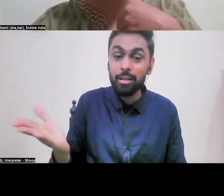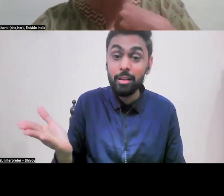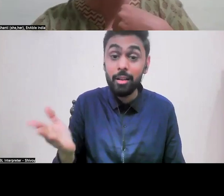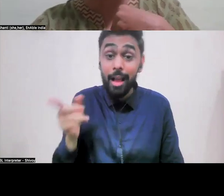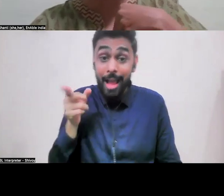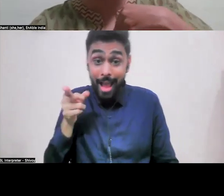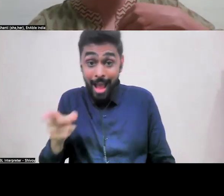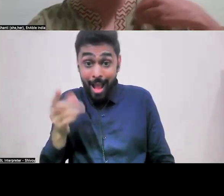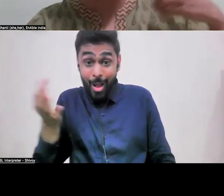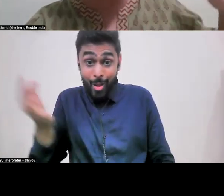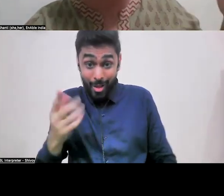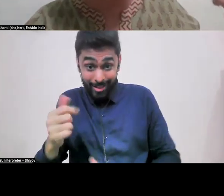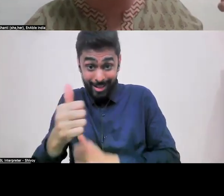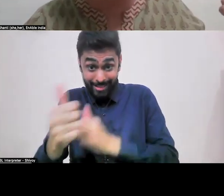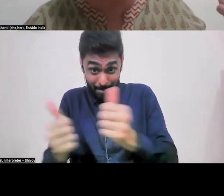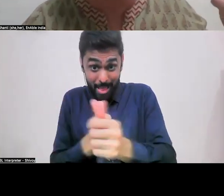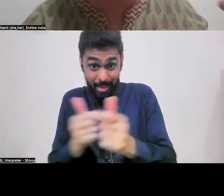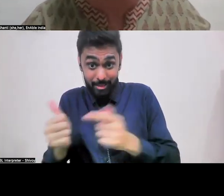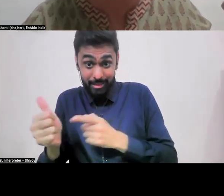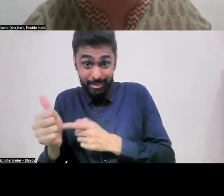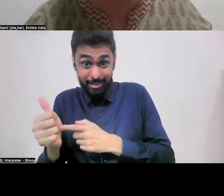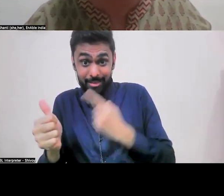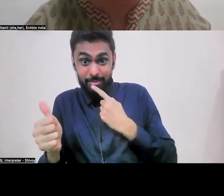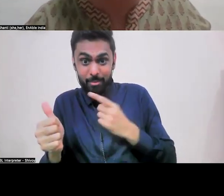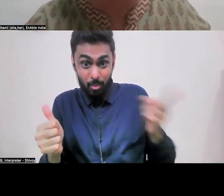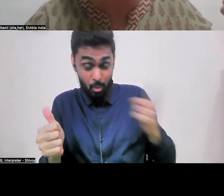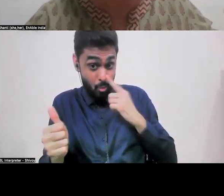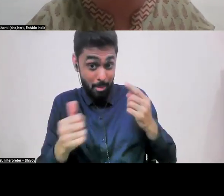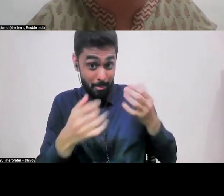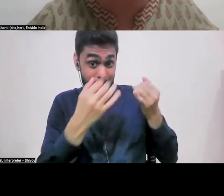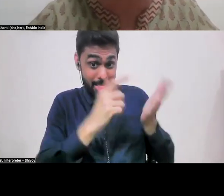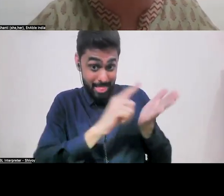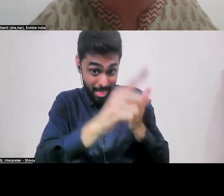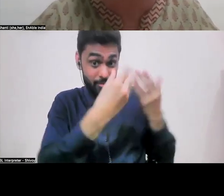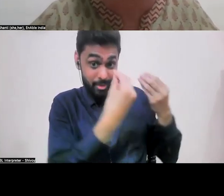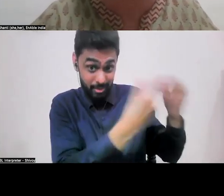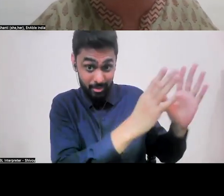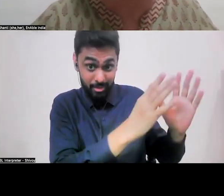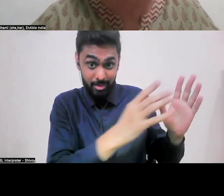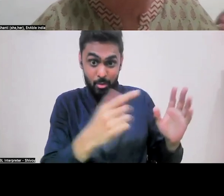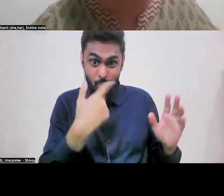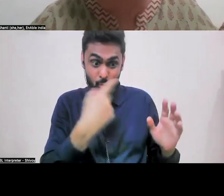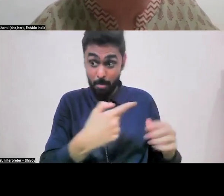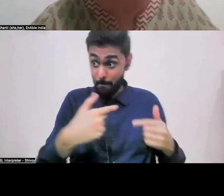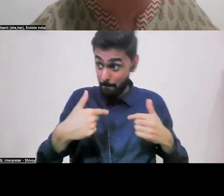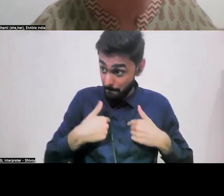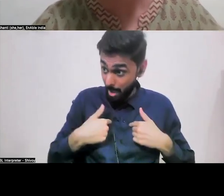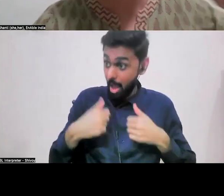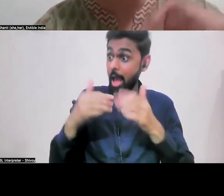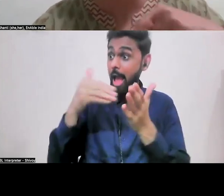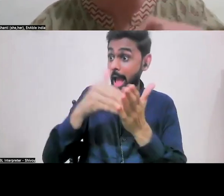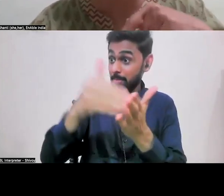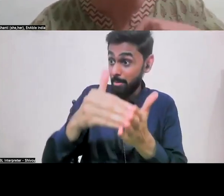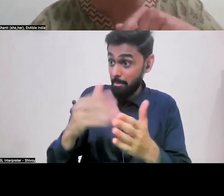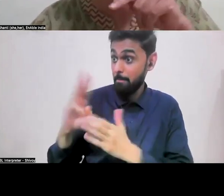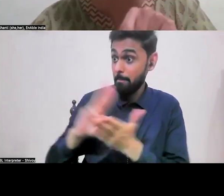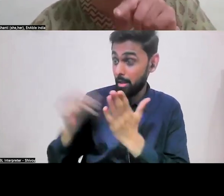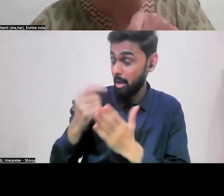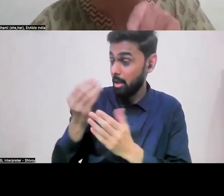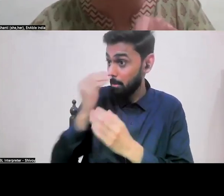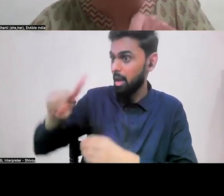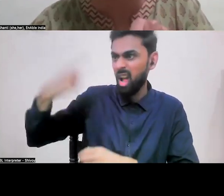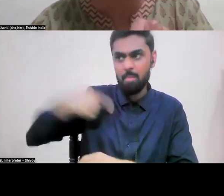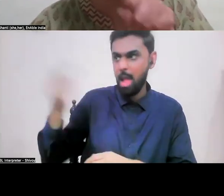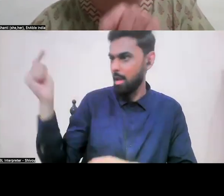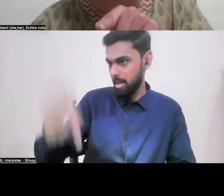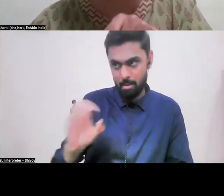the other person says, yeah, before this girl left, she said, yes, I'm the attendance manager. Tomorrow I'm absent. Can you please make sure you